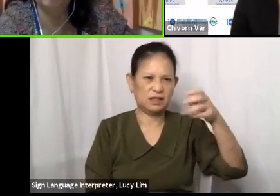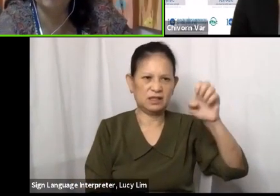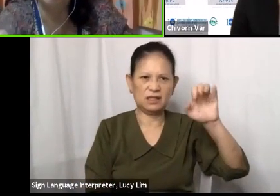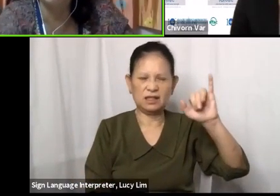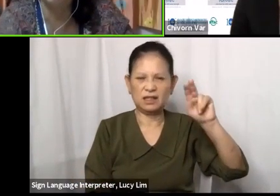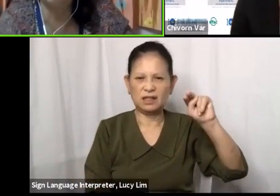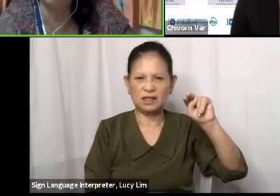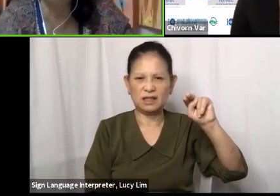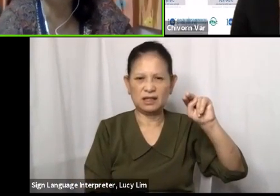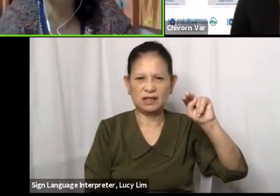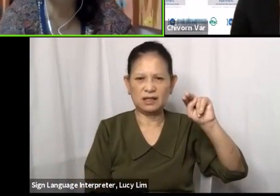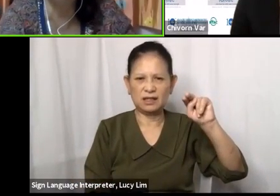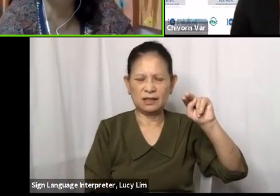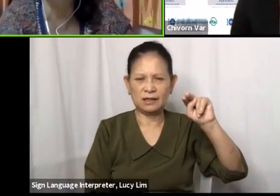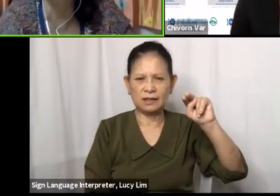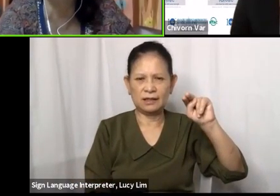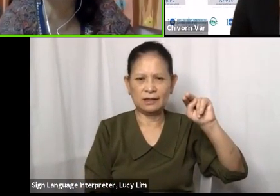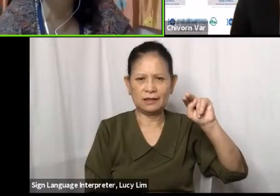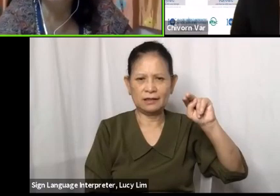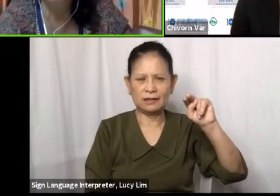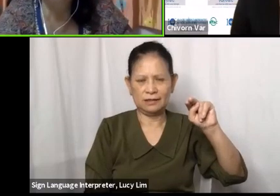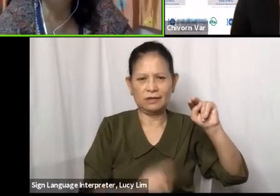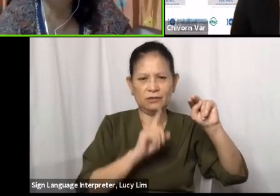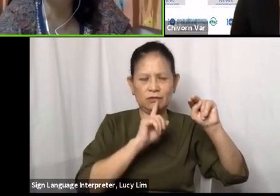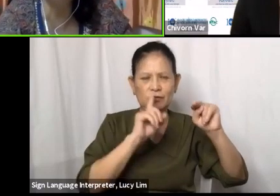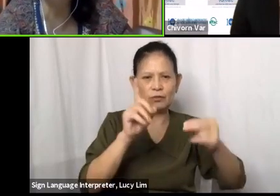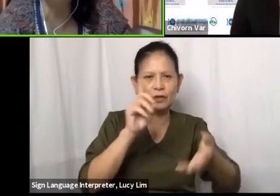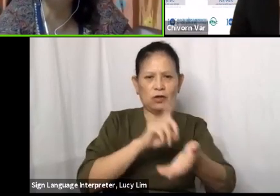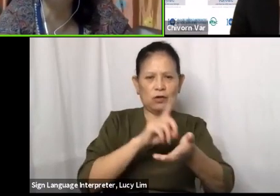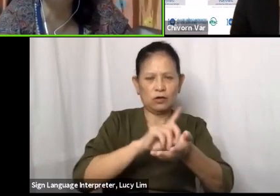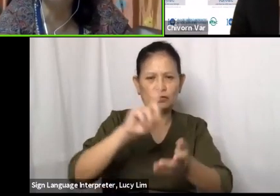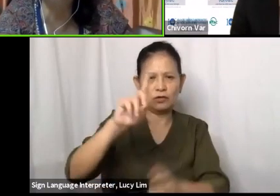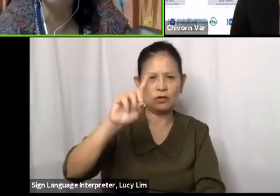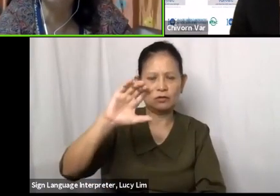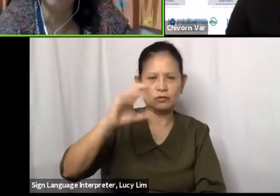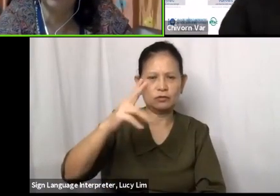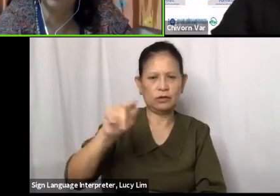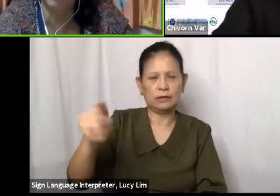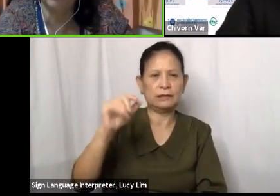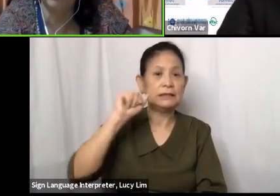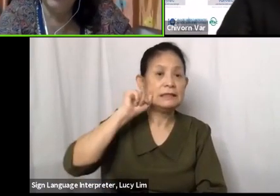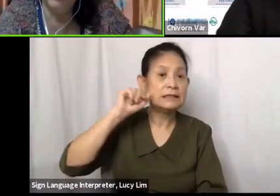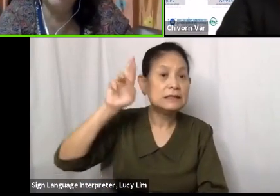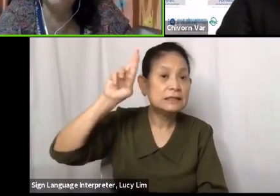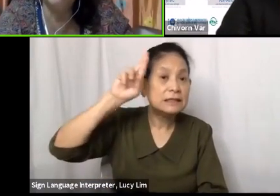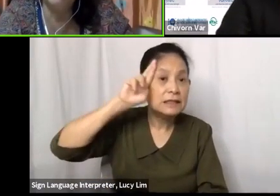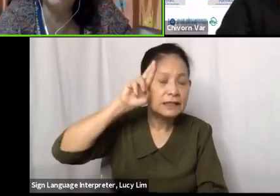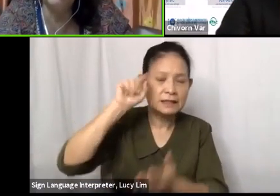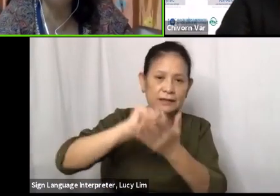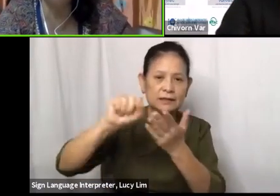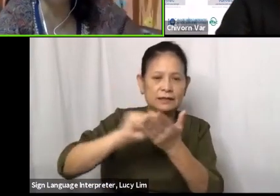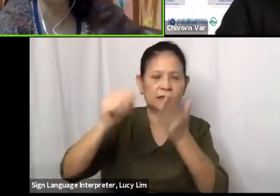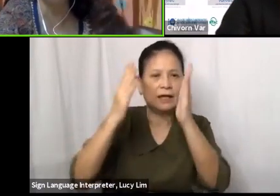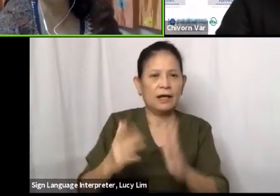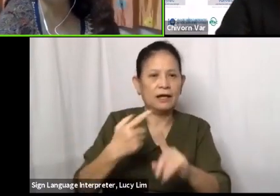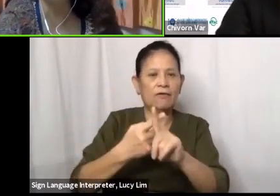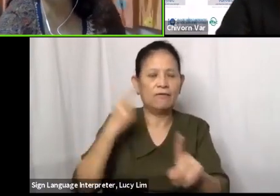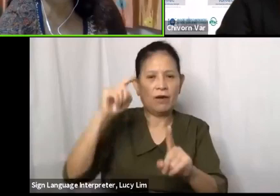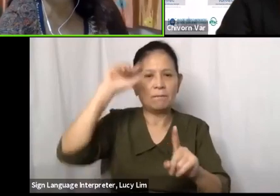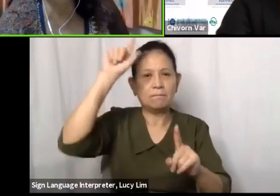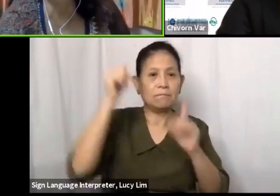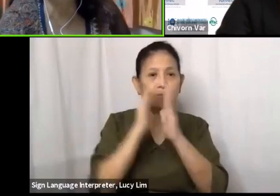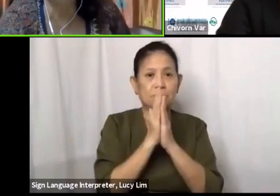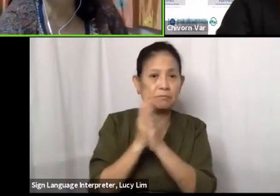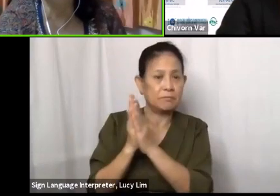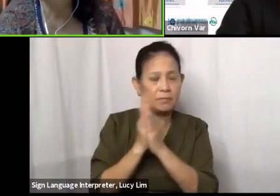We popularly call him Doc Q, who's a very senior journalist from Myanmar. And he has raised a very